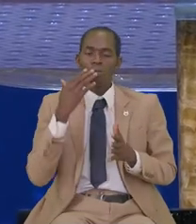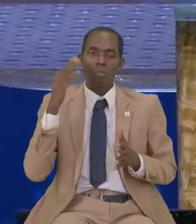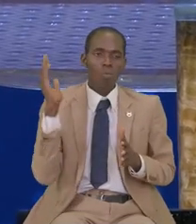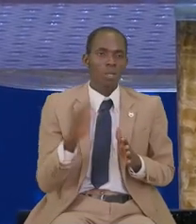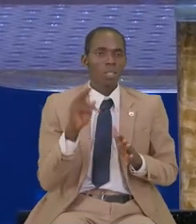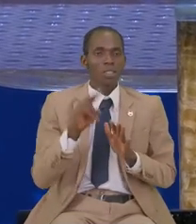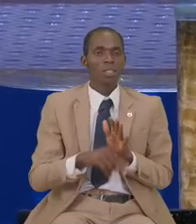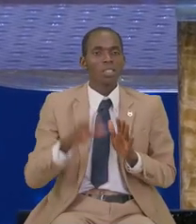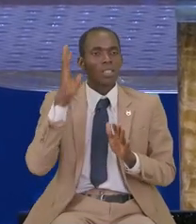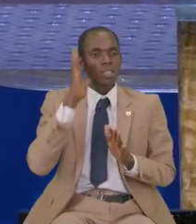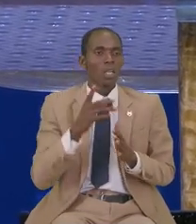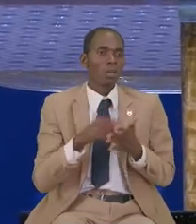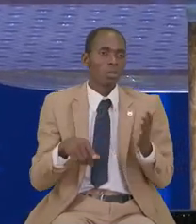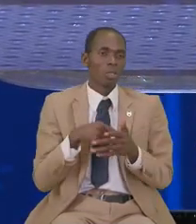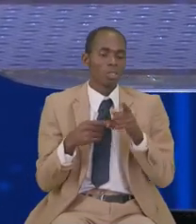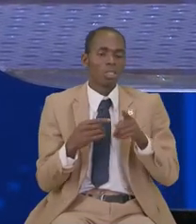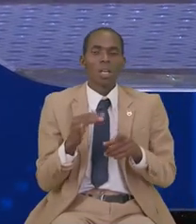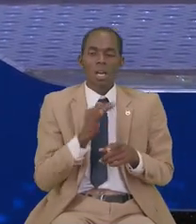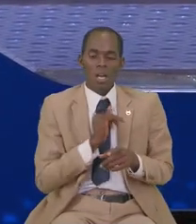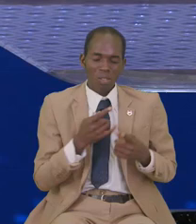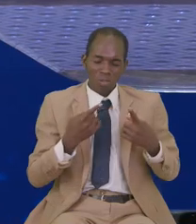wickedness shall correct thee. I try to